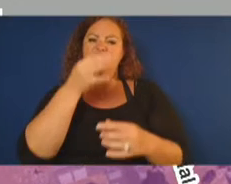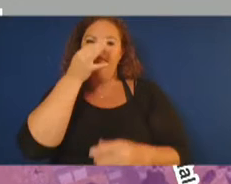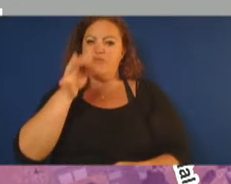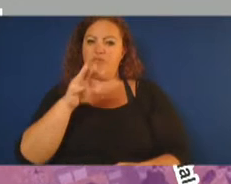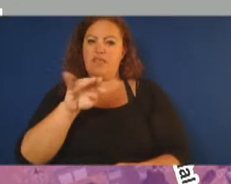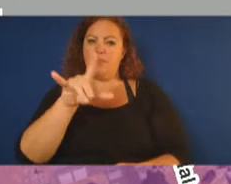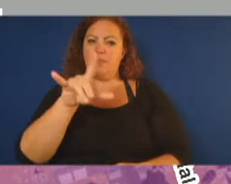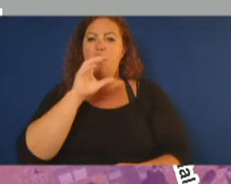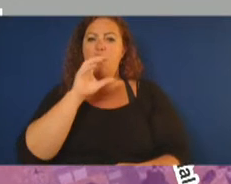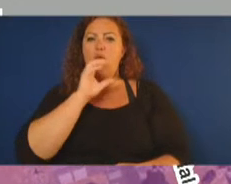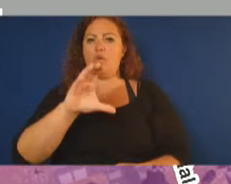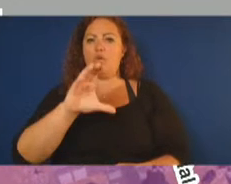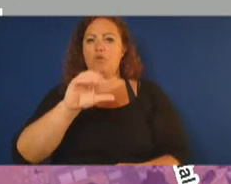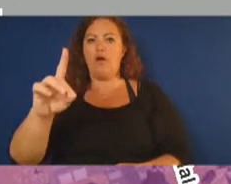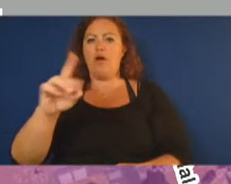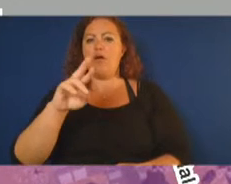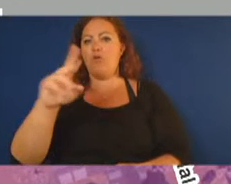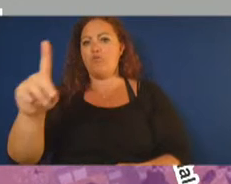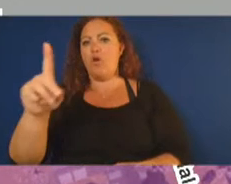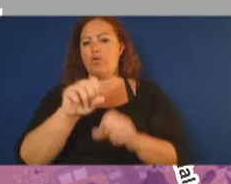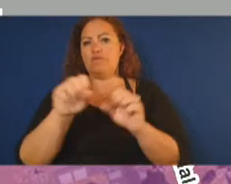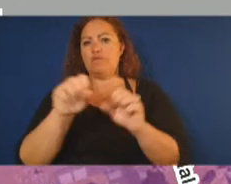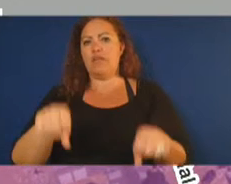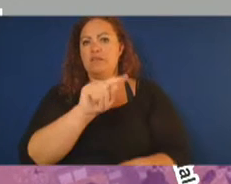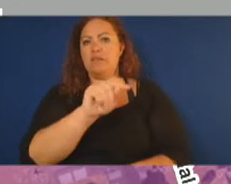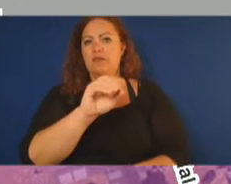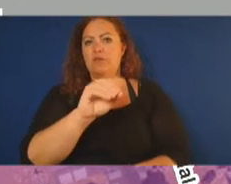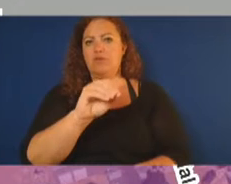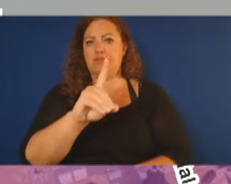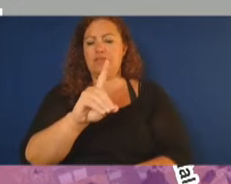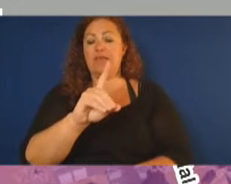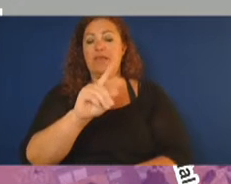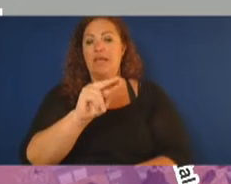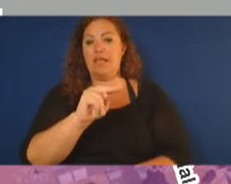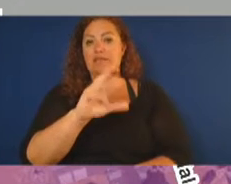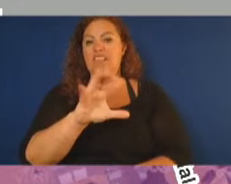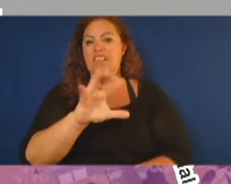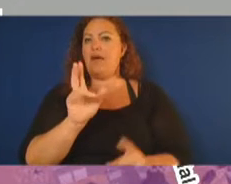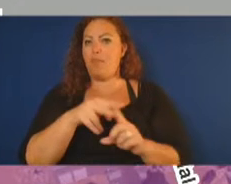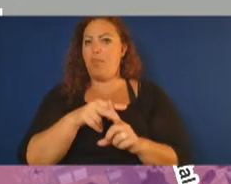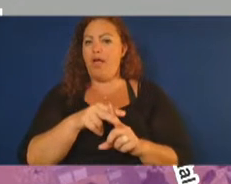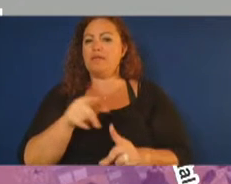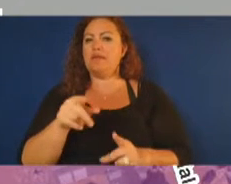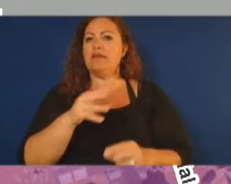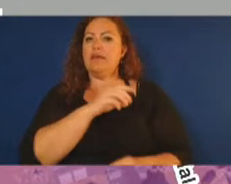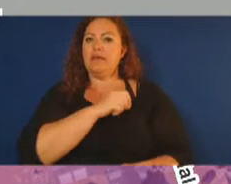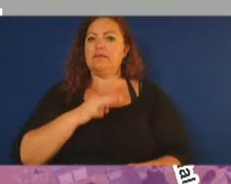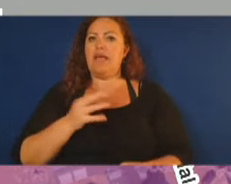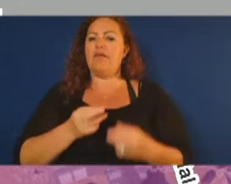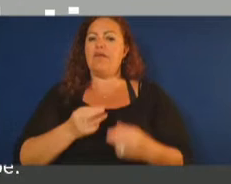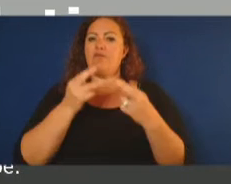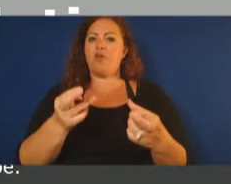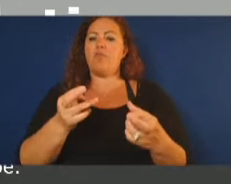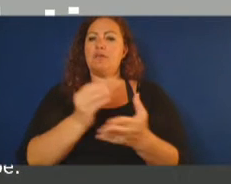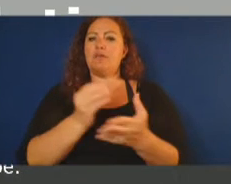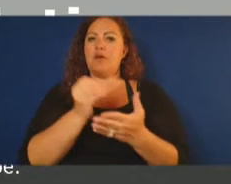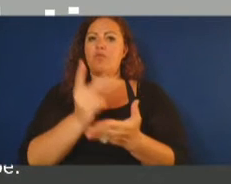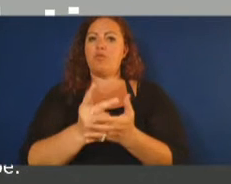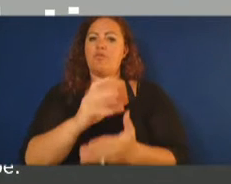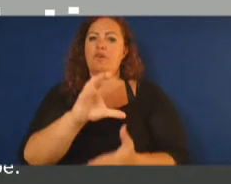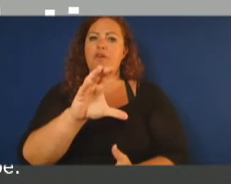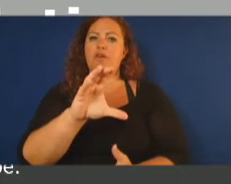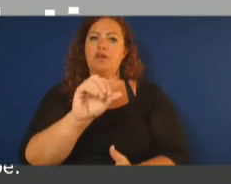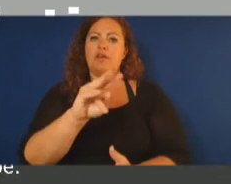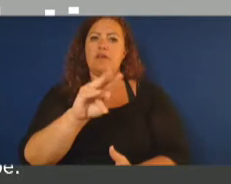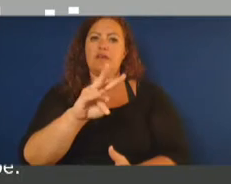Concord uh Road station so to DNC is applicable uh staff does recommend approval this petition is a conventional petition uh so there's no